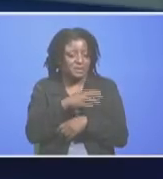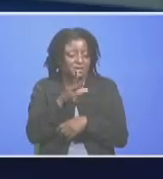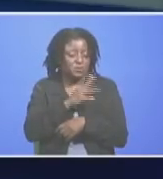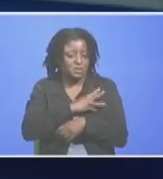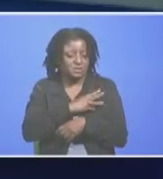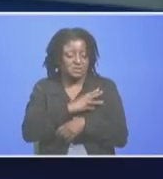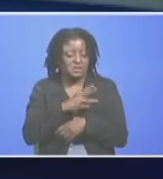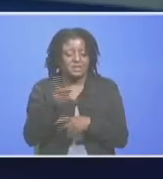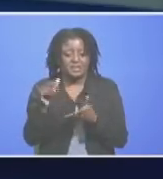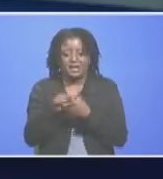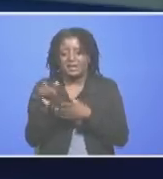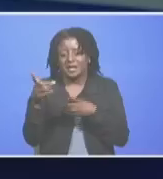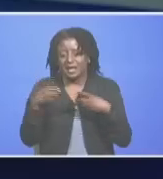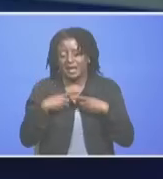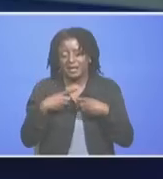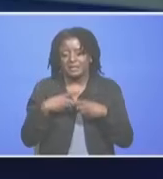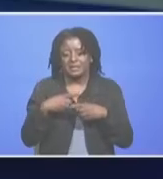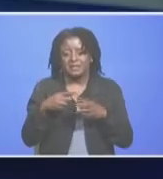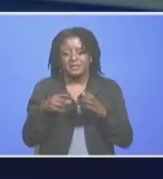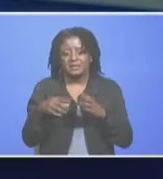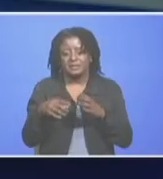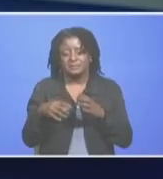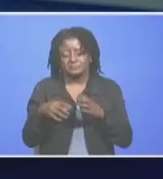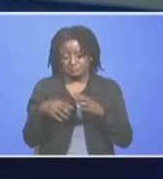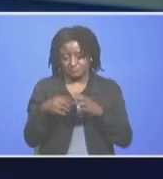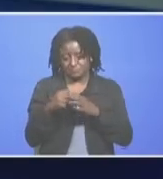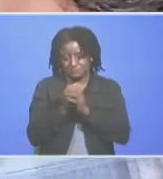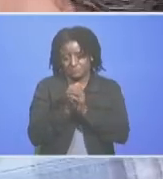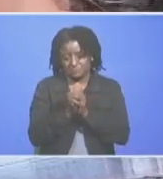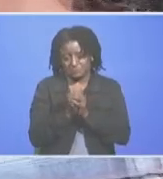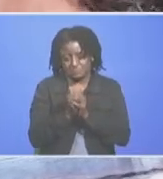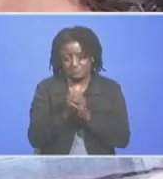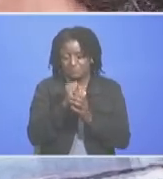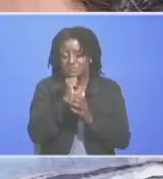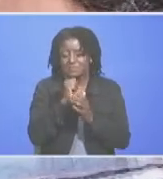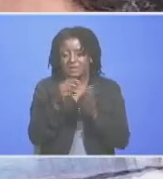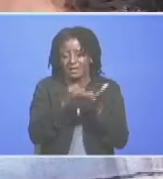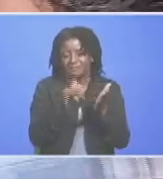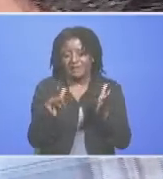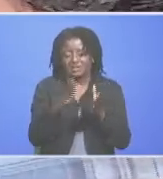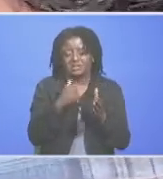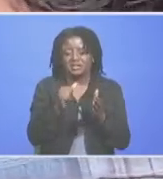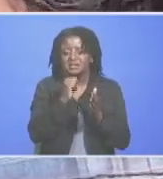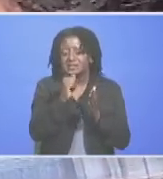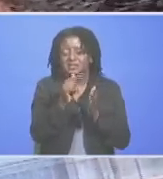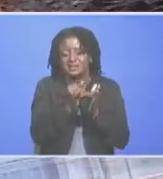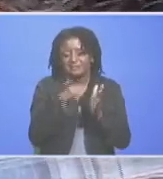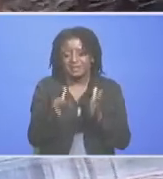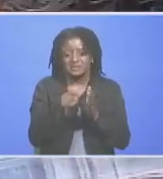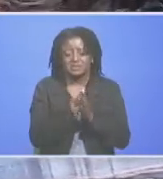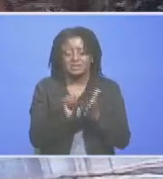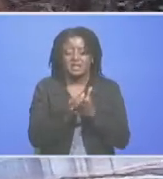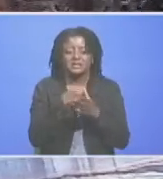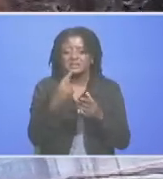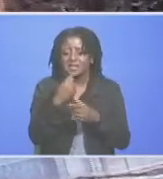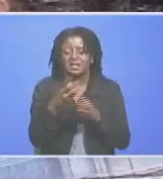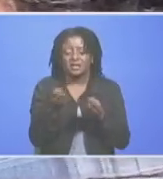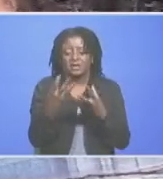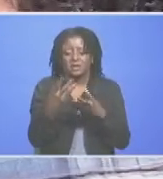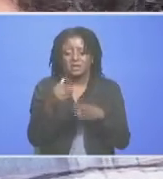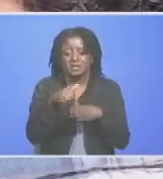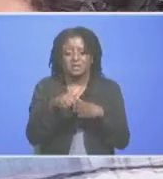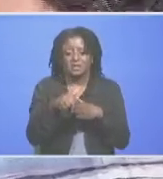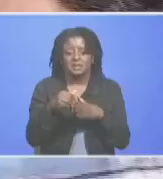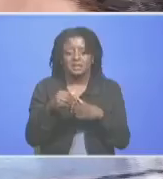its advantages and disadvantages. That says a lot, in terms of how the